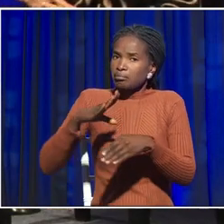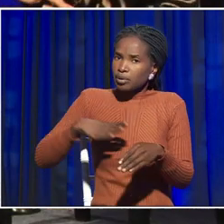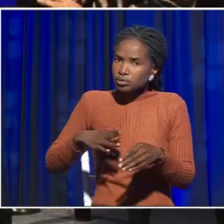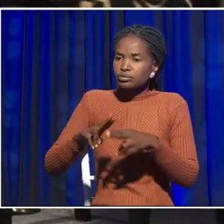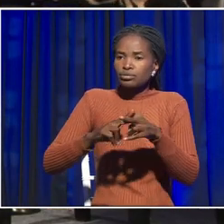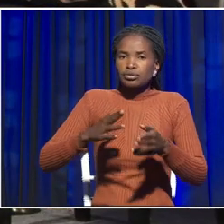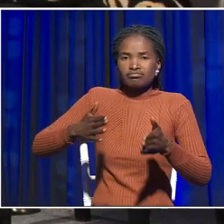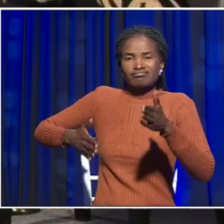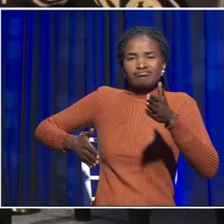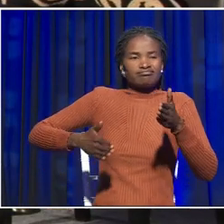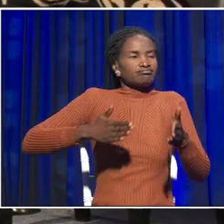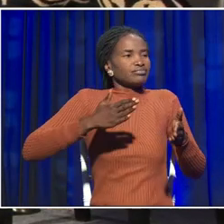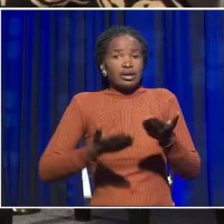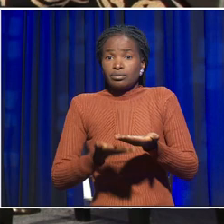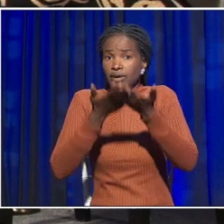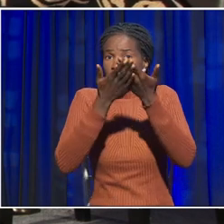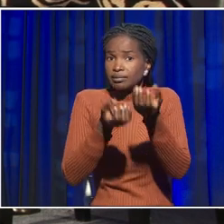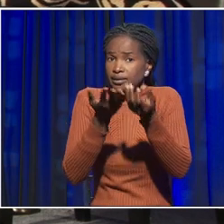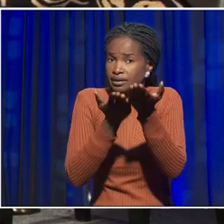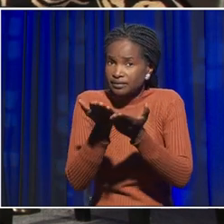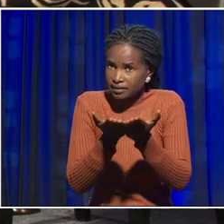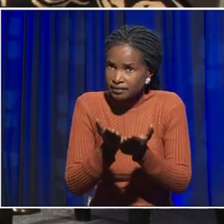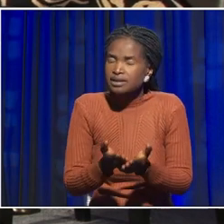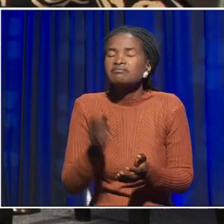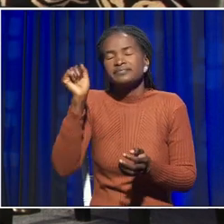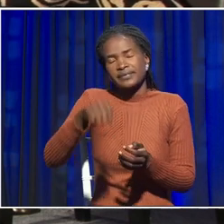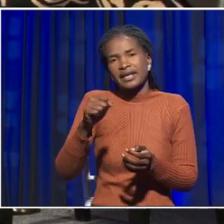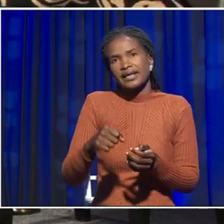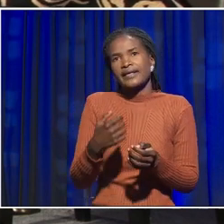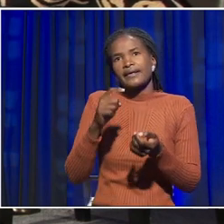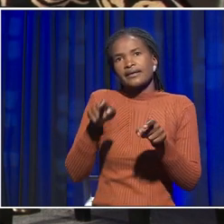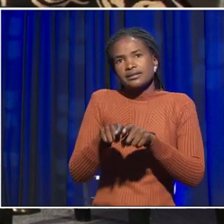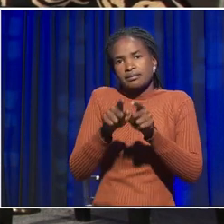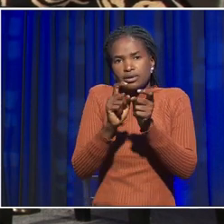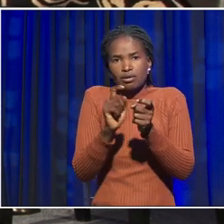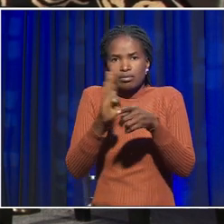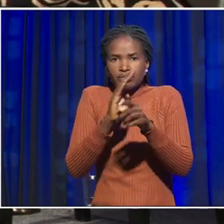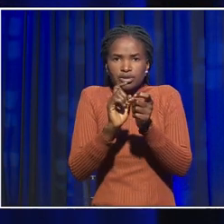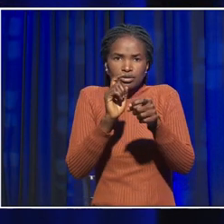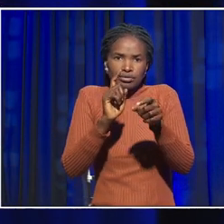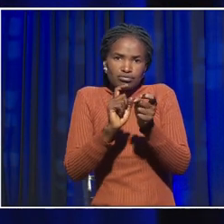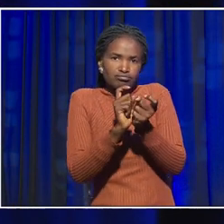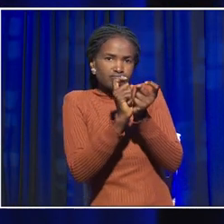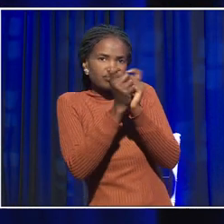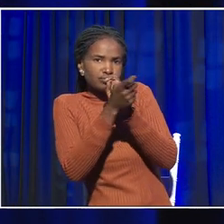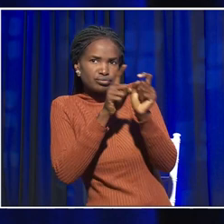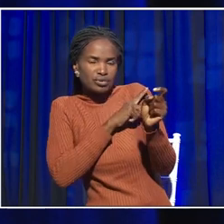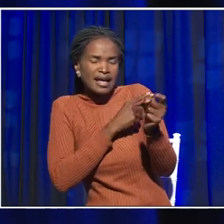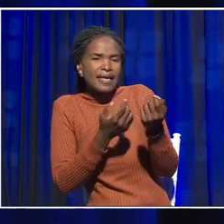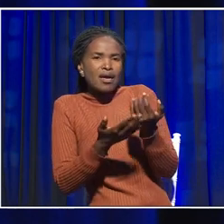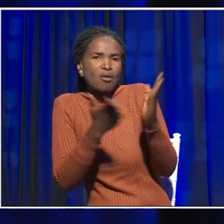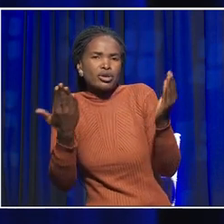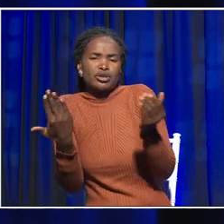I'm not even going to use my answer, was yes, there is this transition, but it is a transition because we are opening better